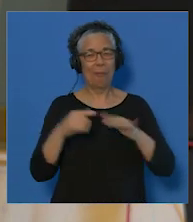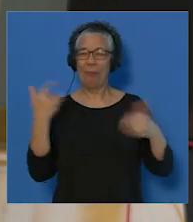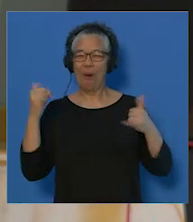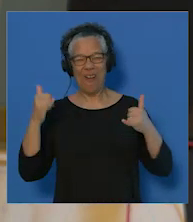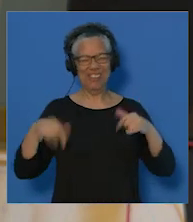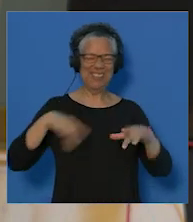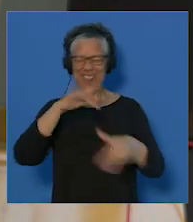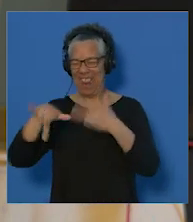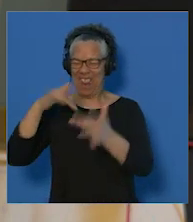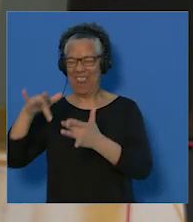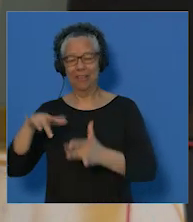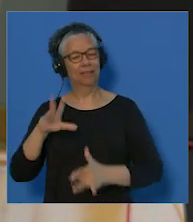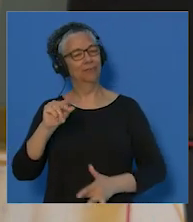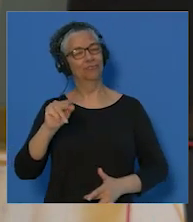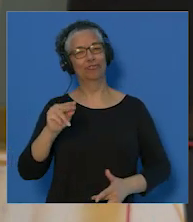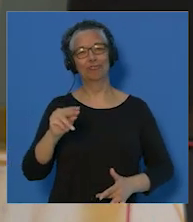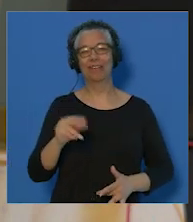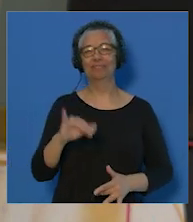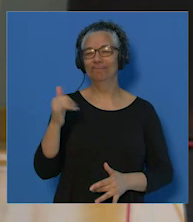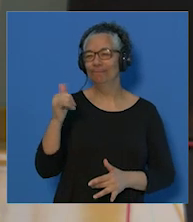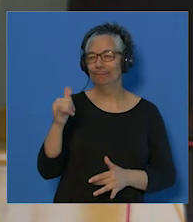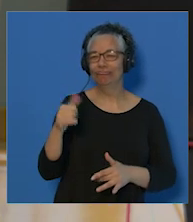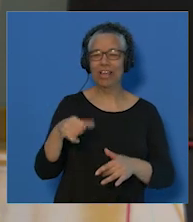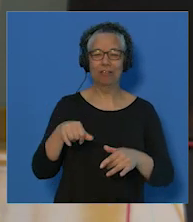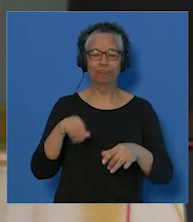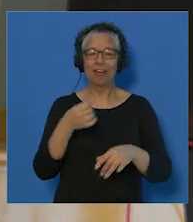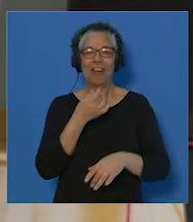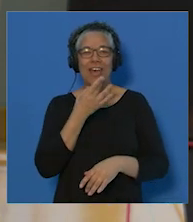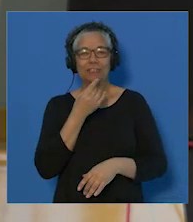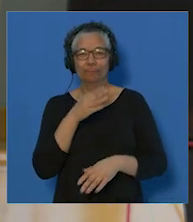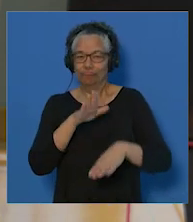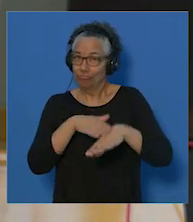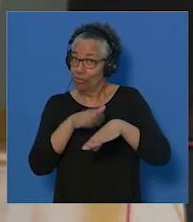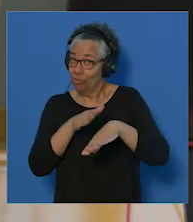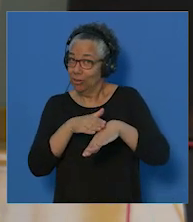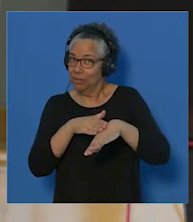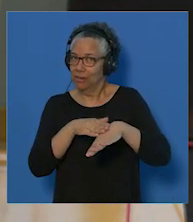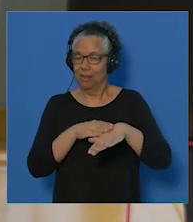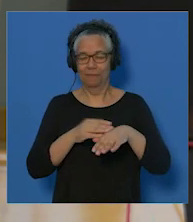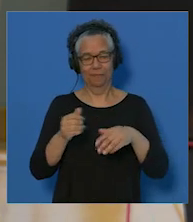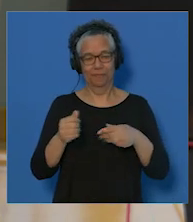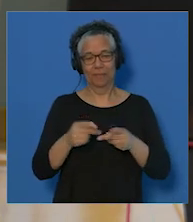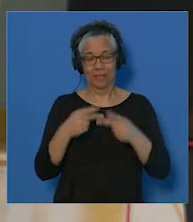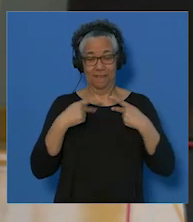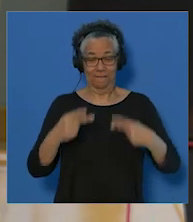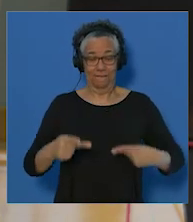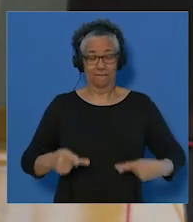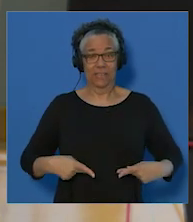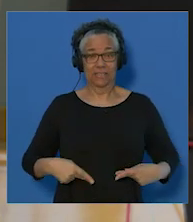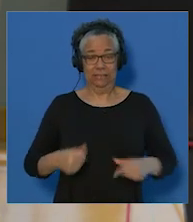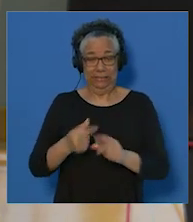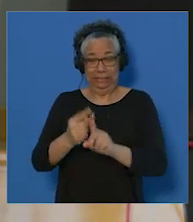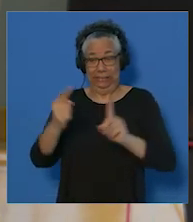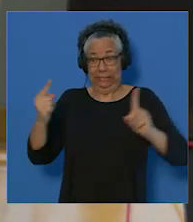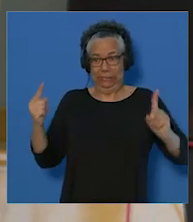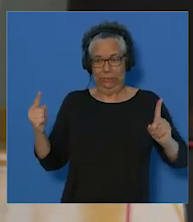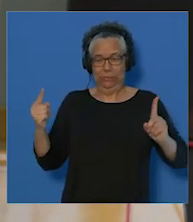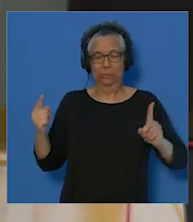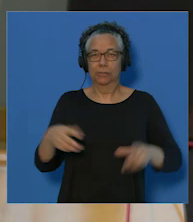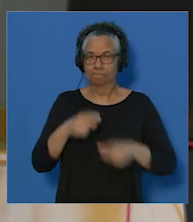is merely an amber light to proceed with caution, physically distant, masked, and in small